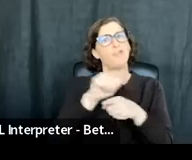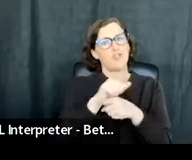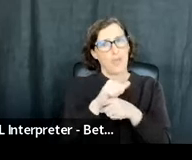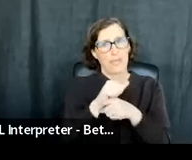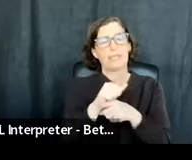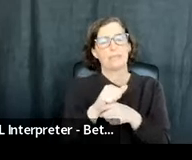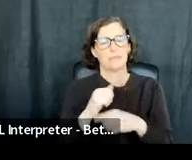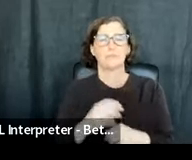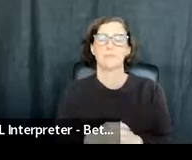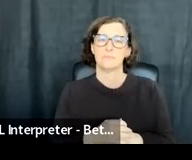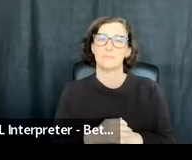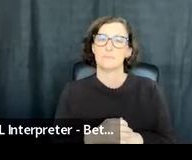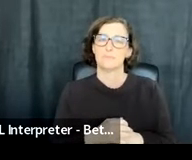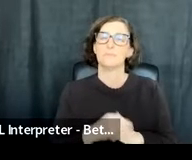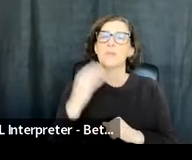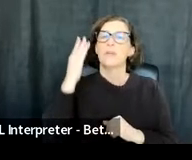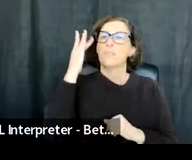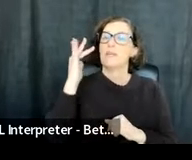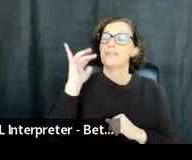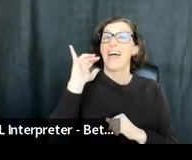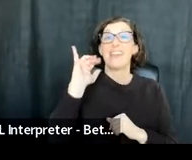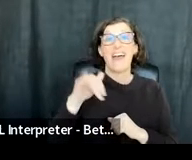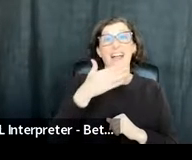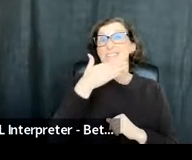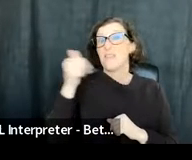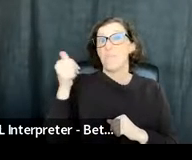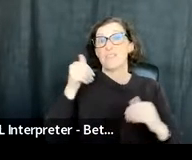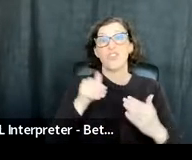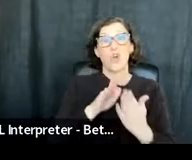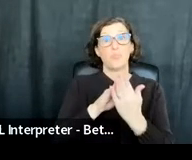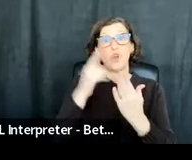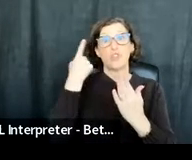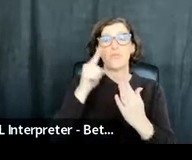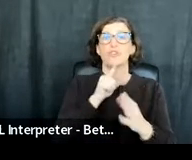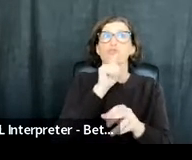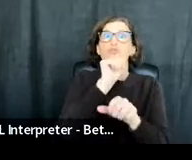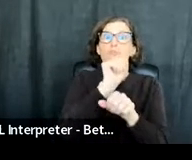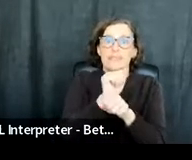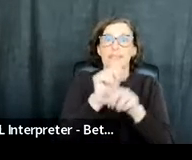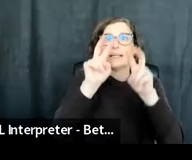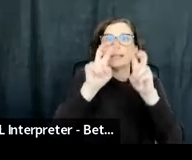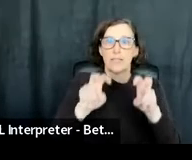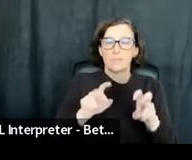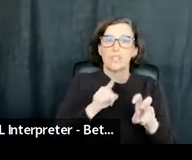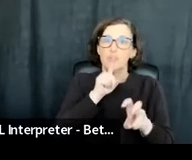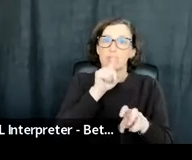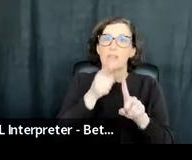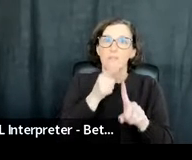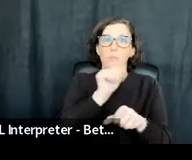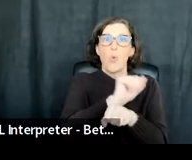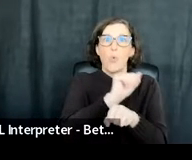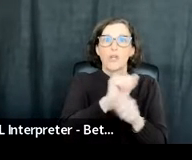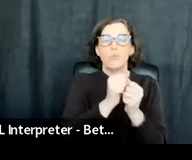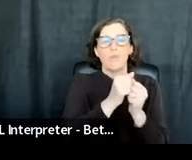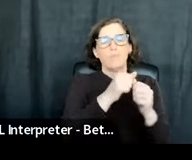well, because that's really the best way to get a realistic assessment. It's really from working with a large